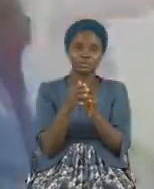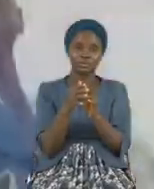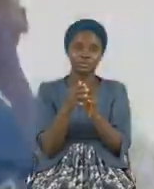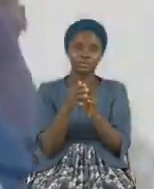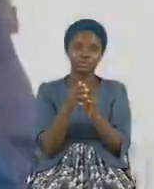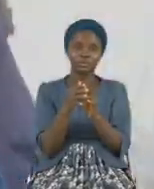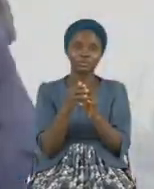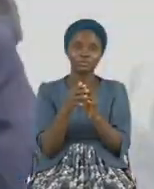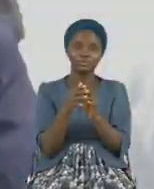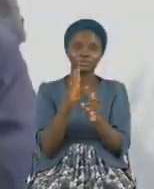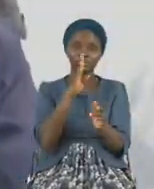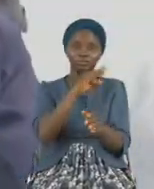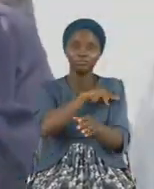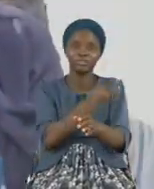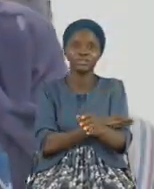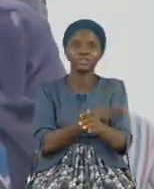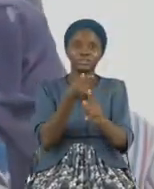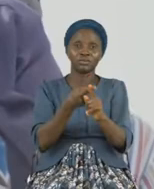be mighty from your heart,